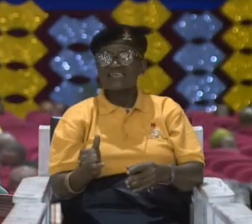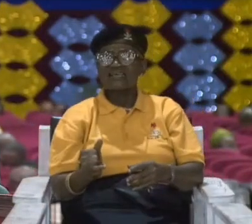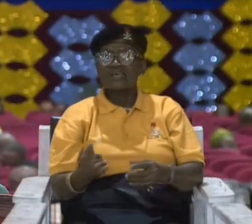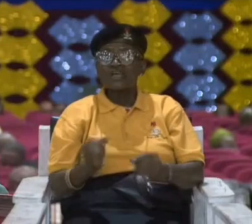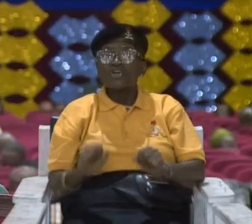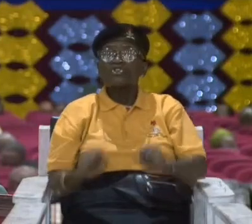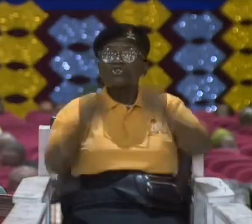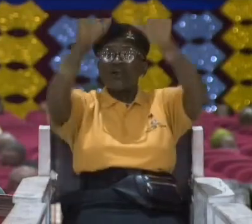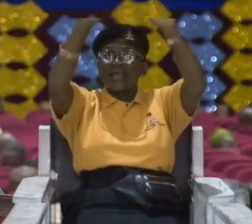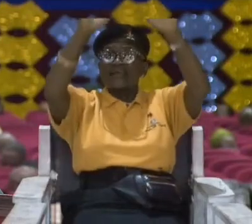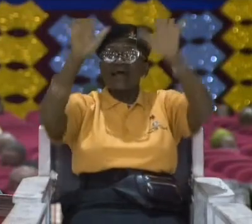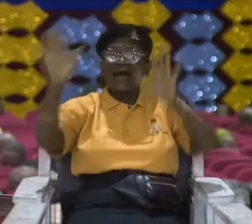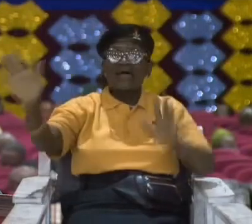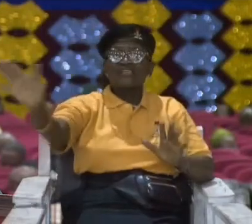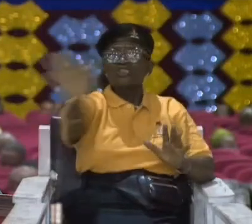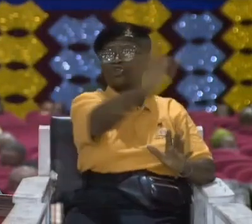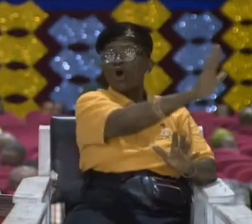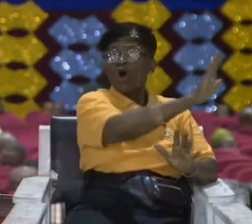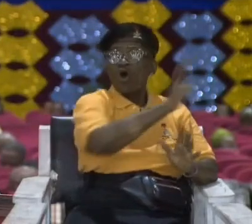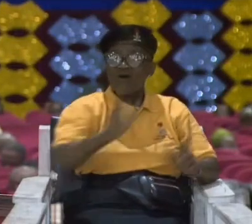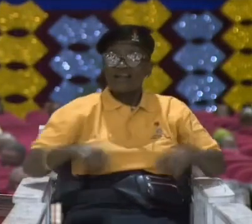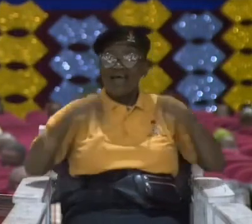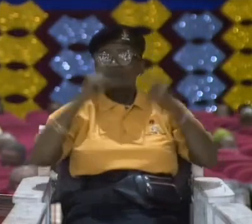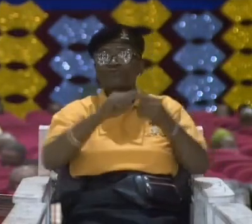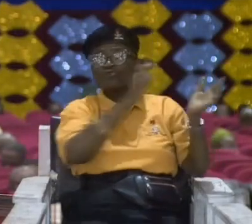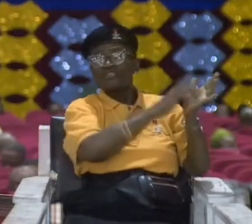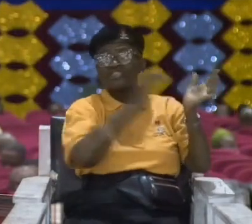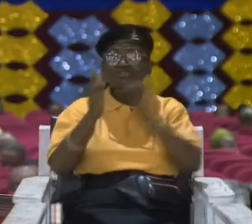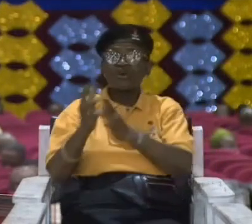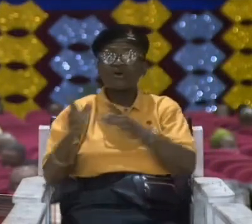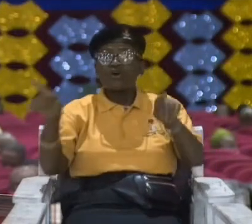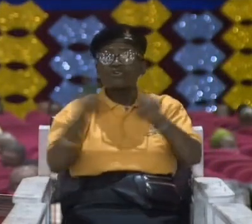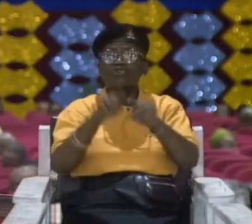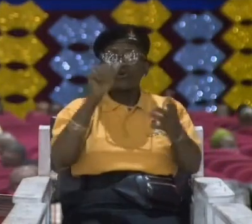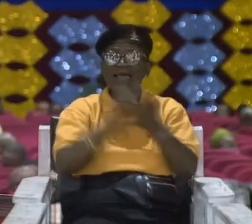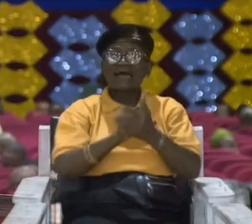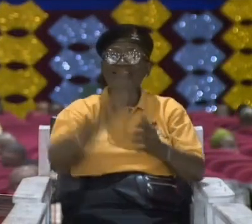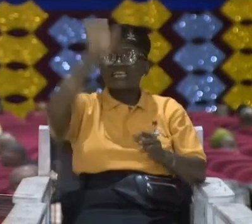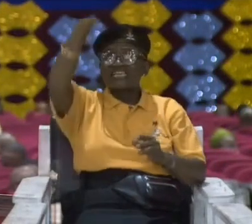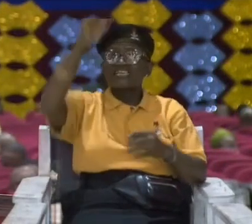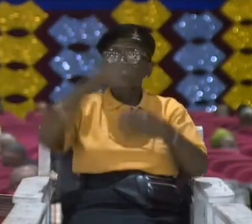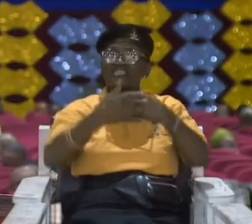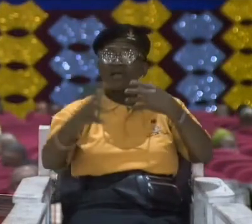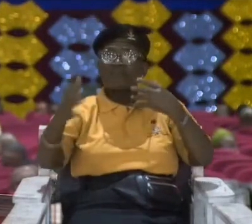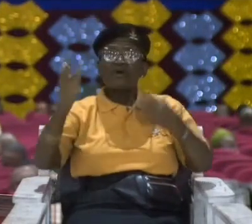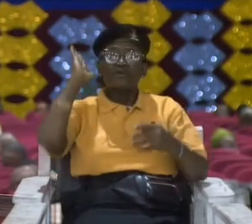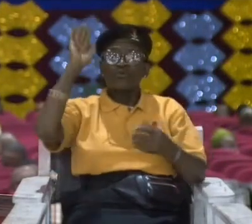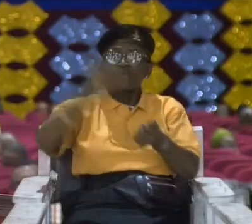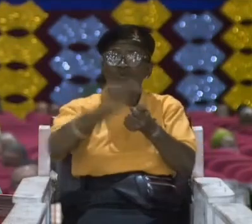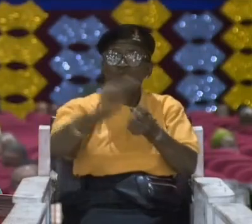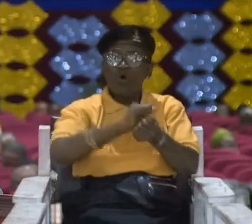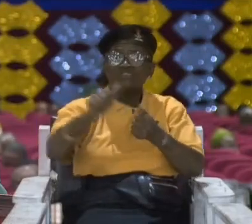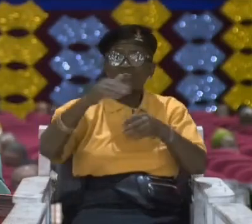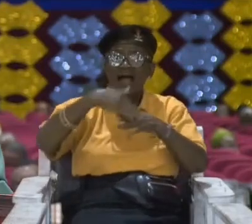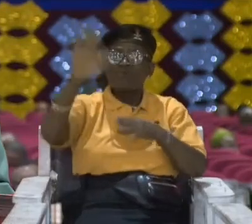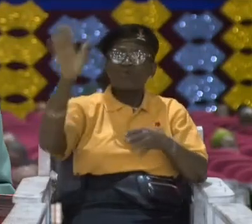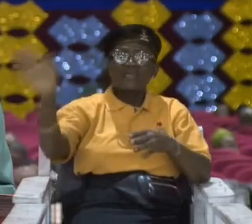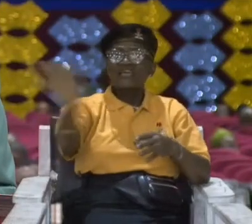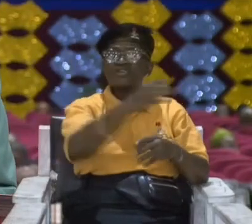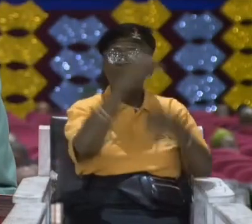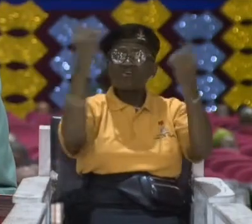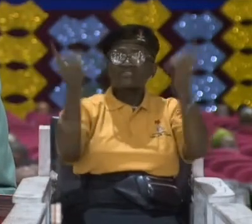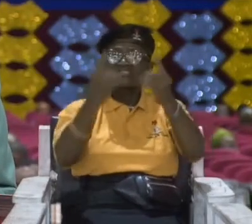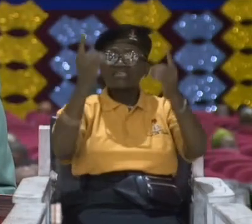surrender your life to Jesus so that his blood can wash away your sins. So if the fire